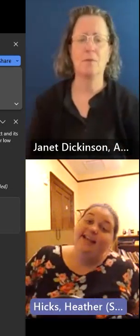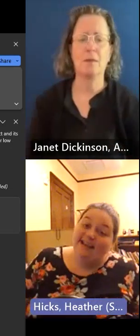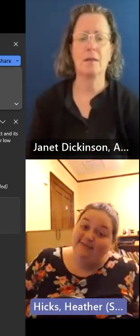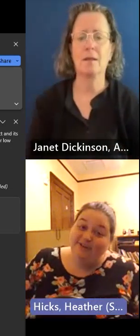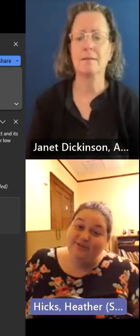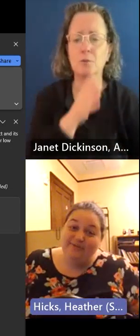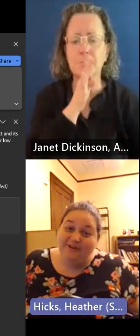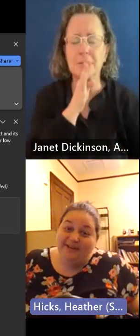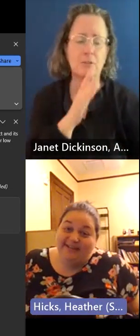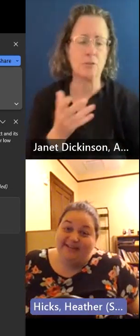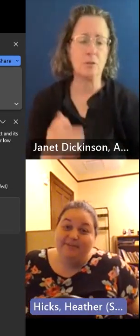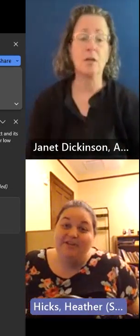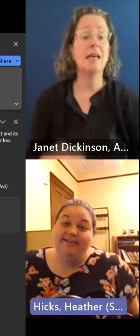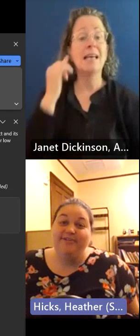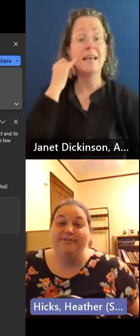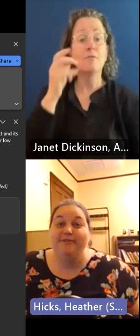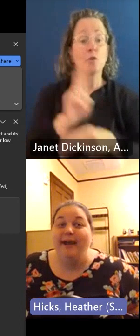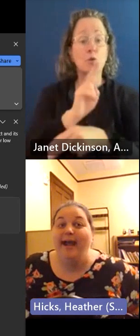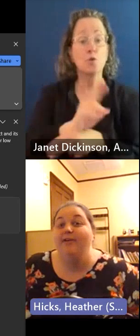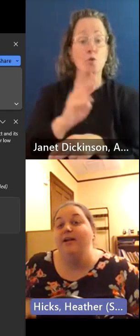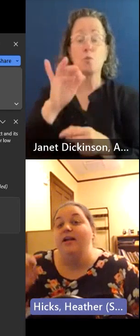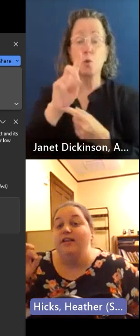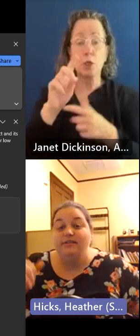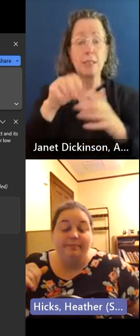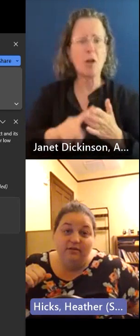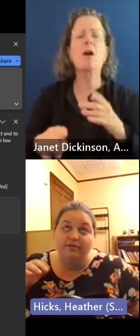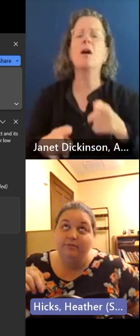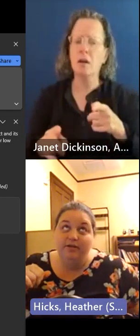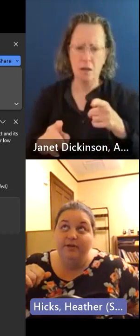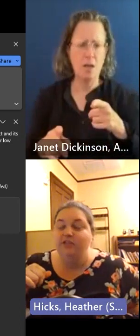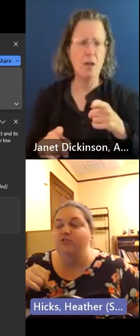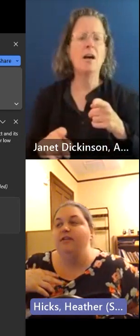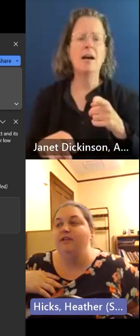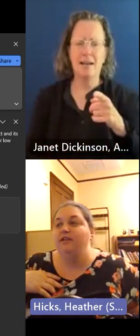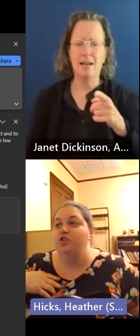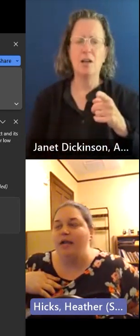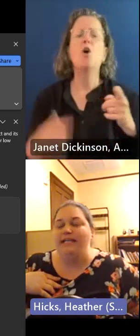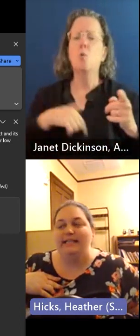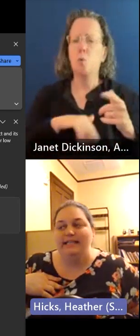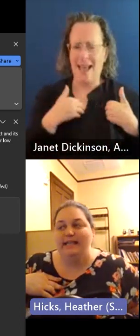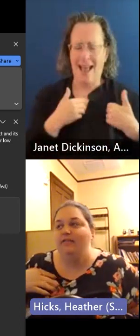Again, if you're using Word Accessibility Checker and you don't know how,